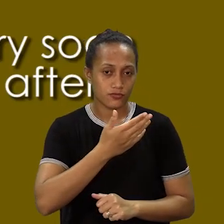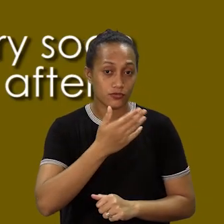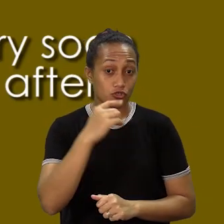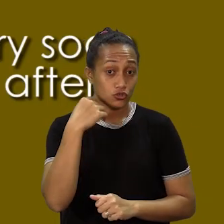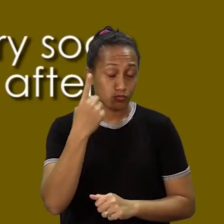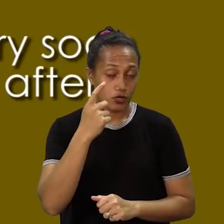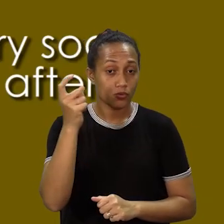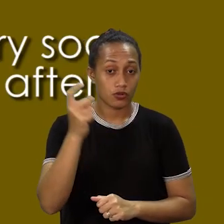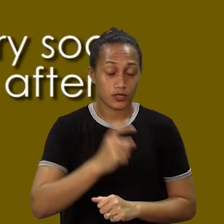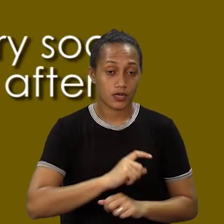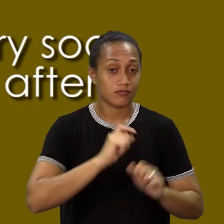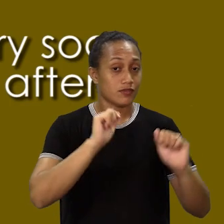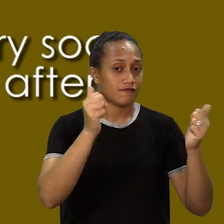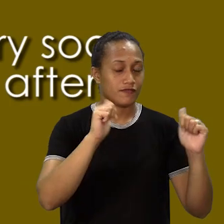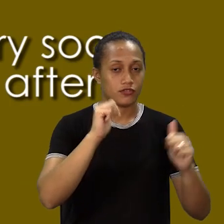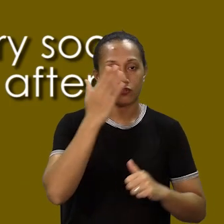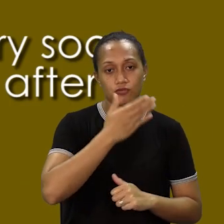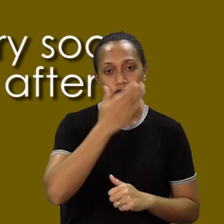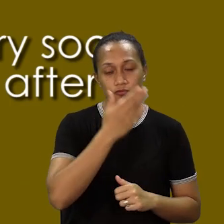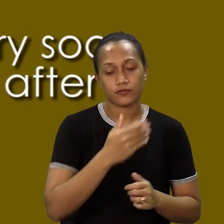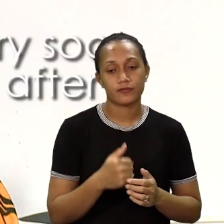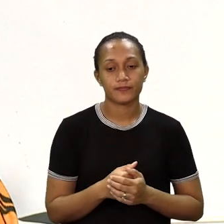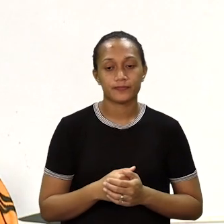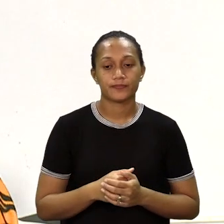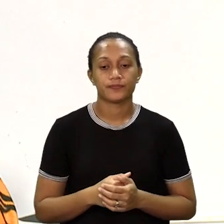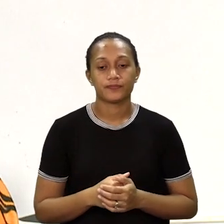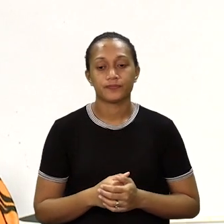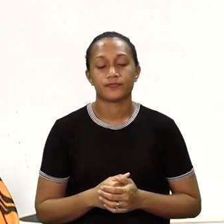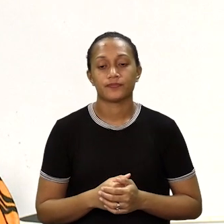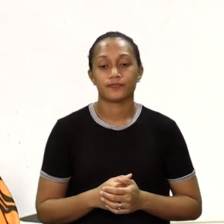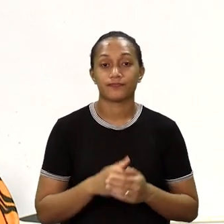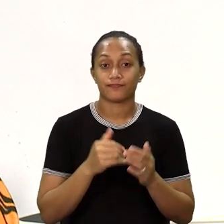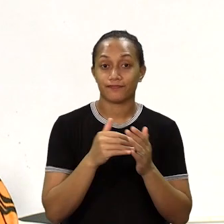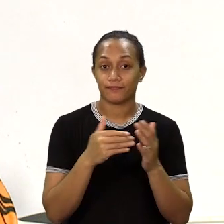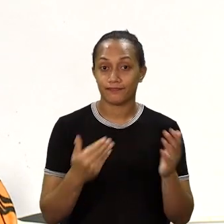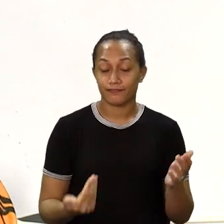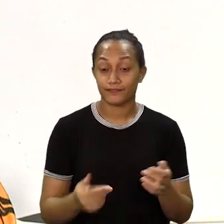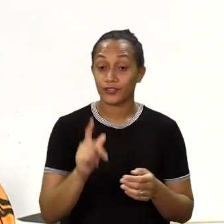after school. He will come tomorrow after school.